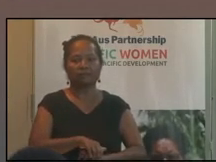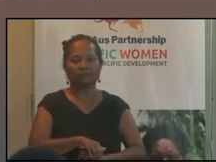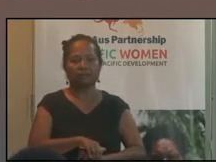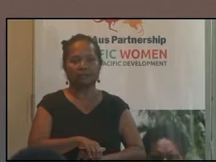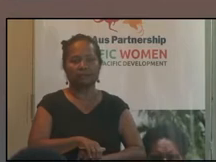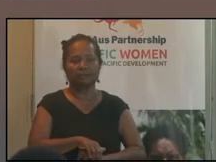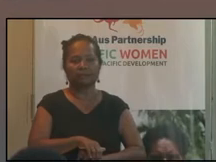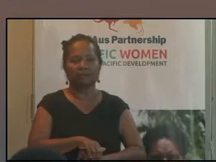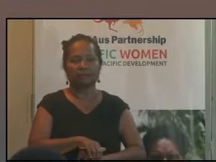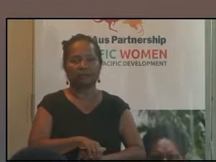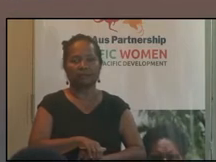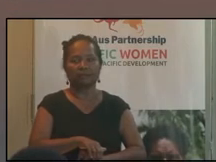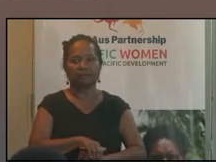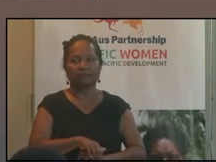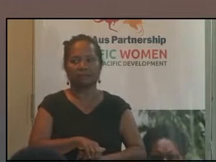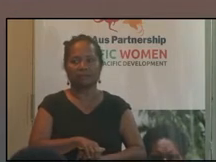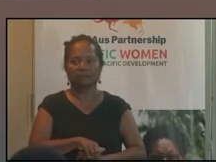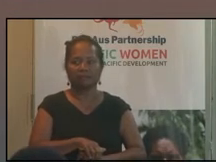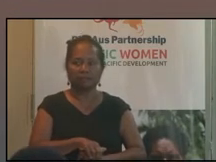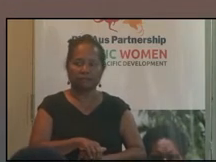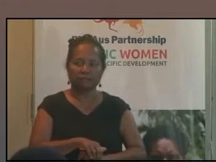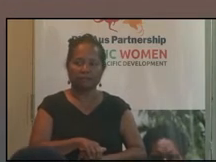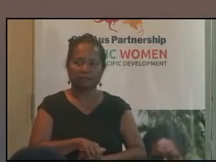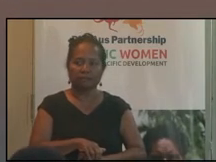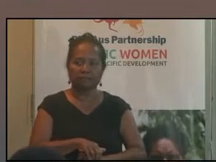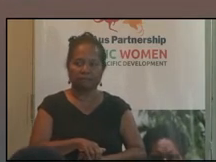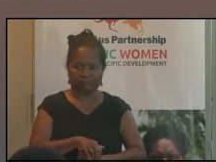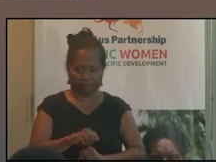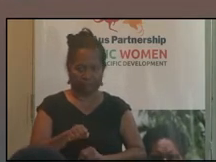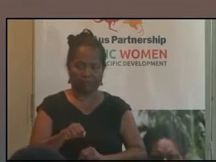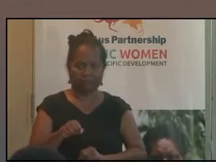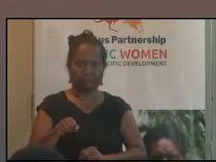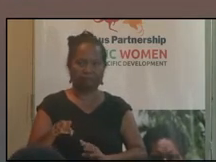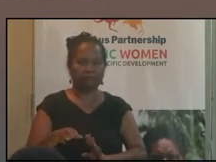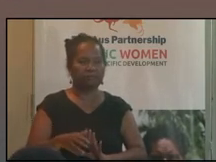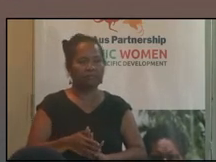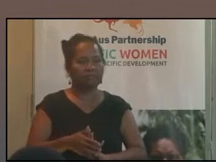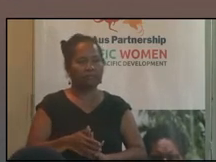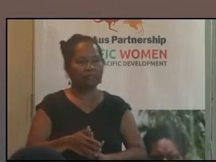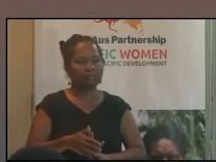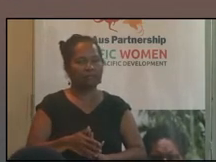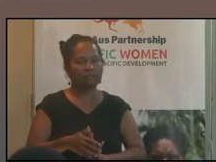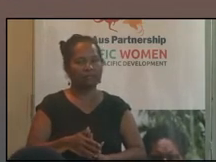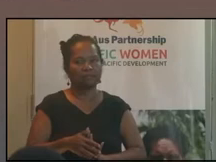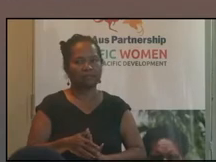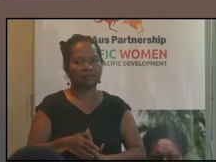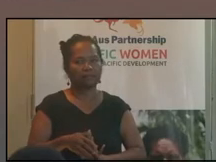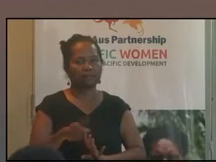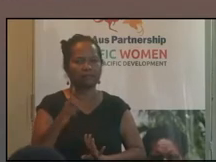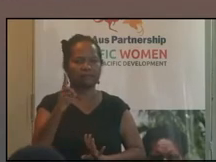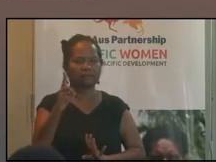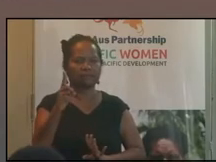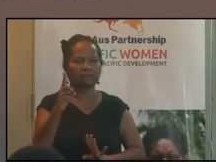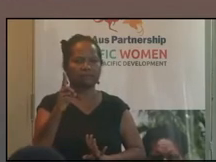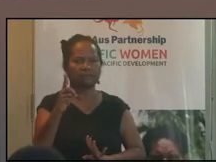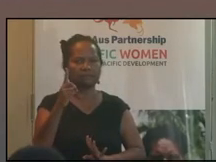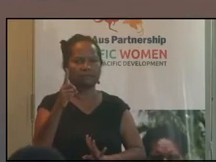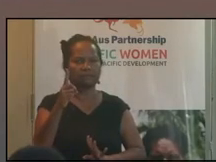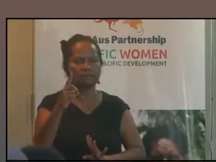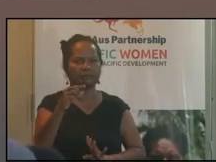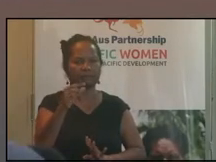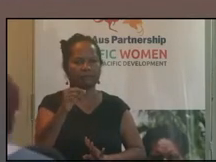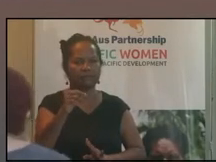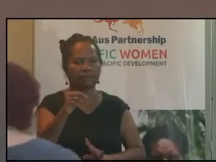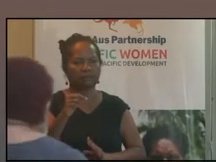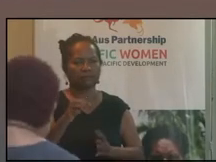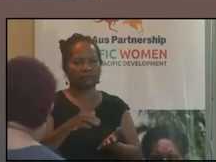also the internal differences that I think we face in different demographics. We'll go to one of our online